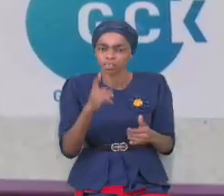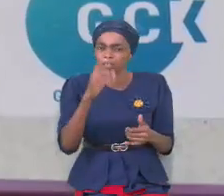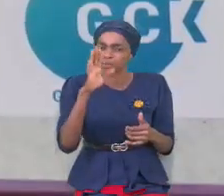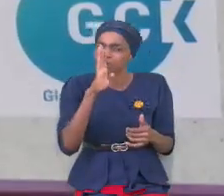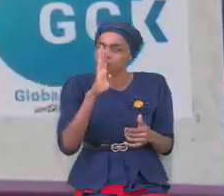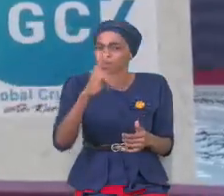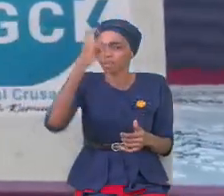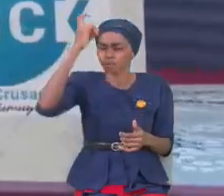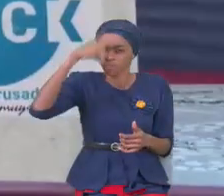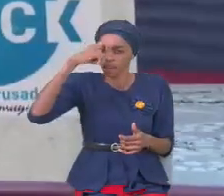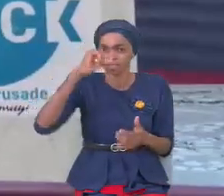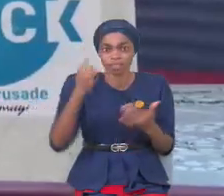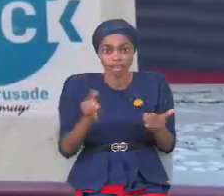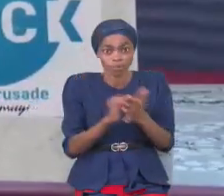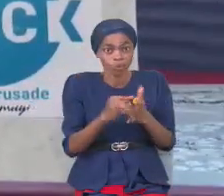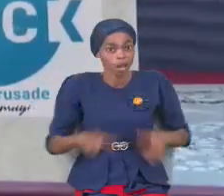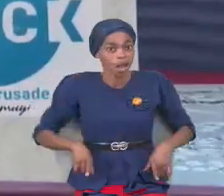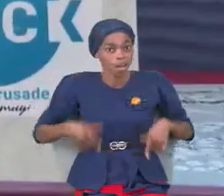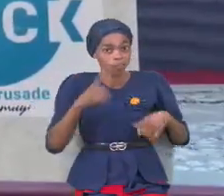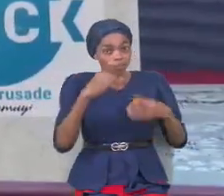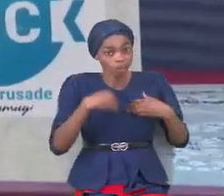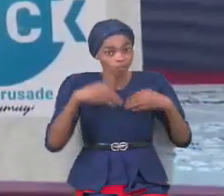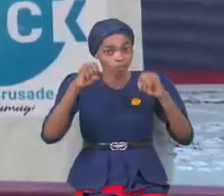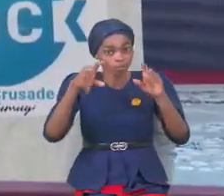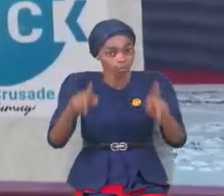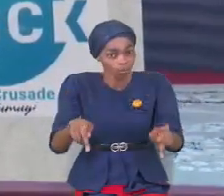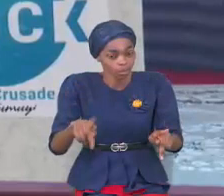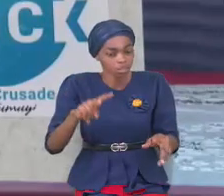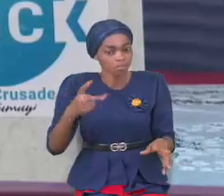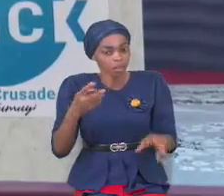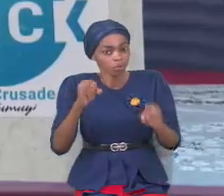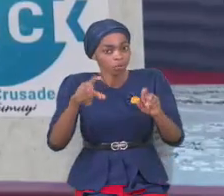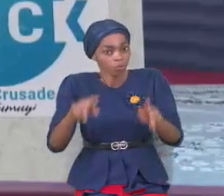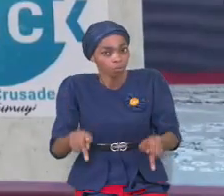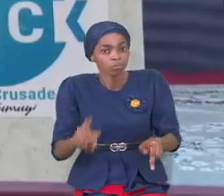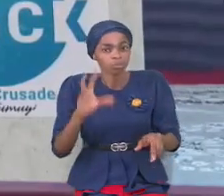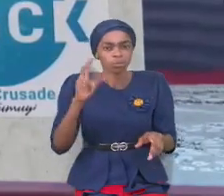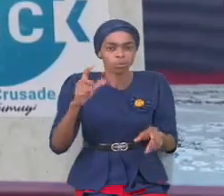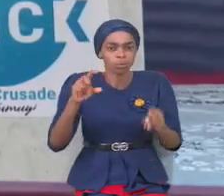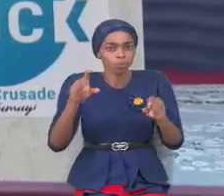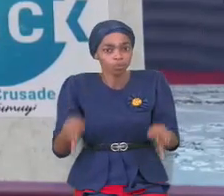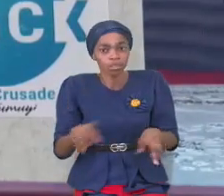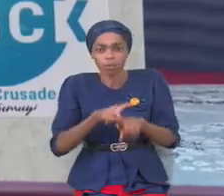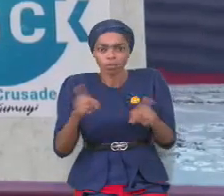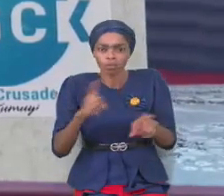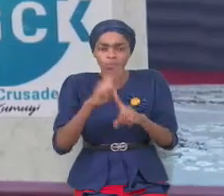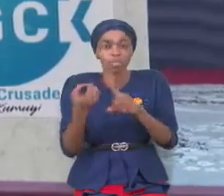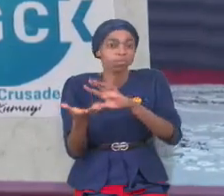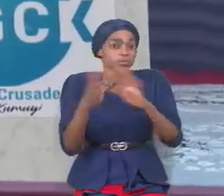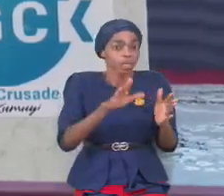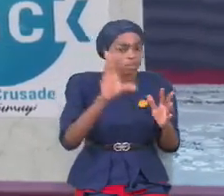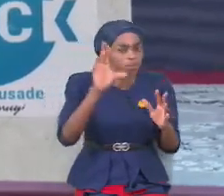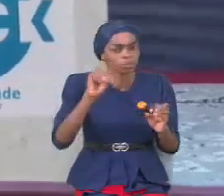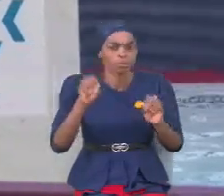come again, the call to repentance, and the call to restoration, and the call to redemption, and the call